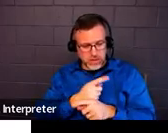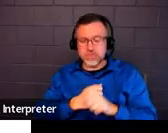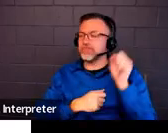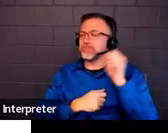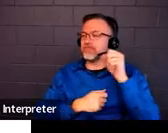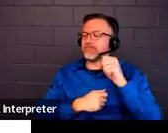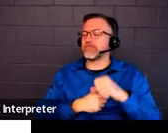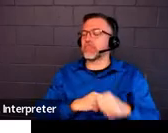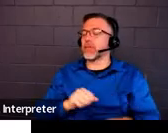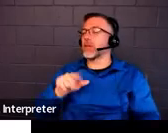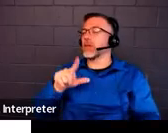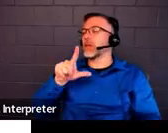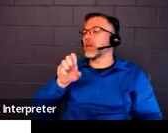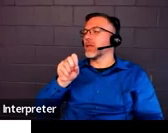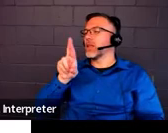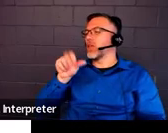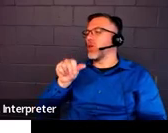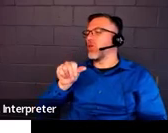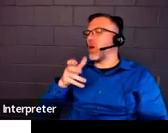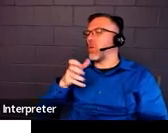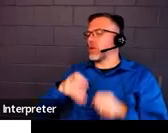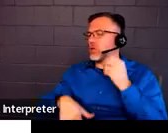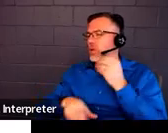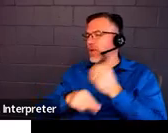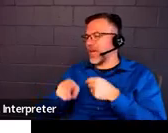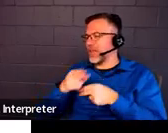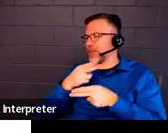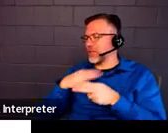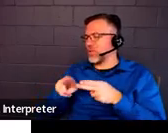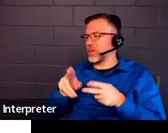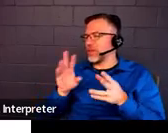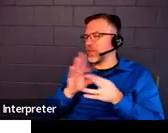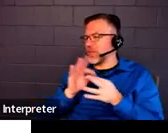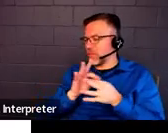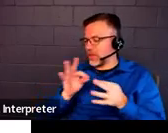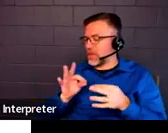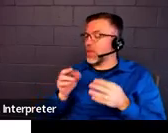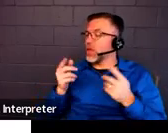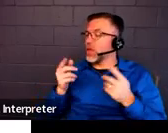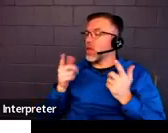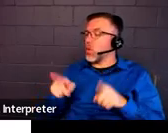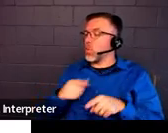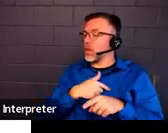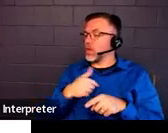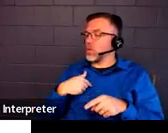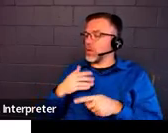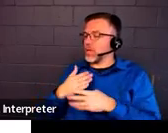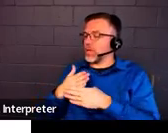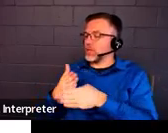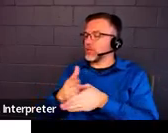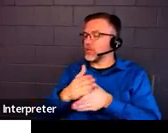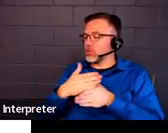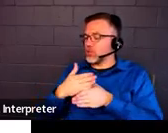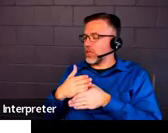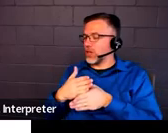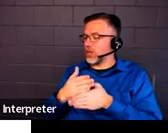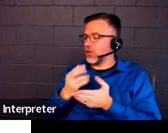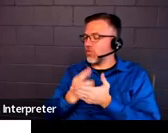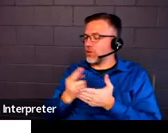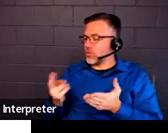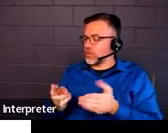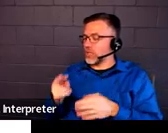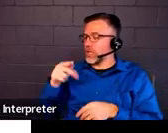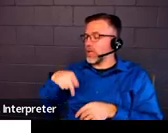And Leora, I'm just going to add a quick comment because when we share our resources, the PD